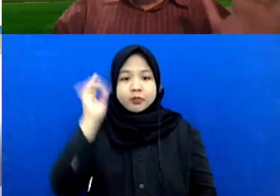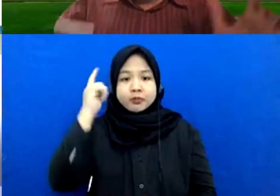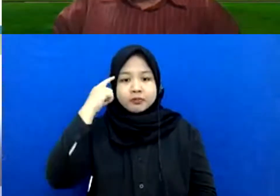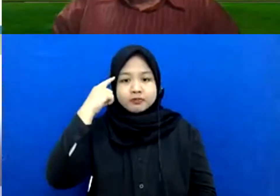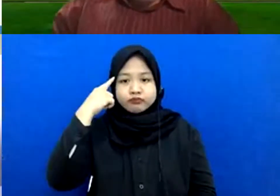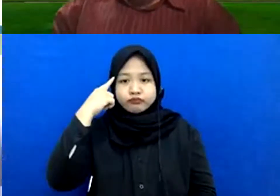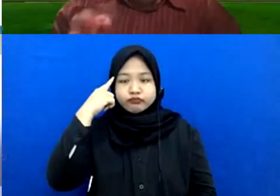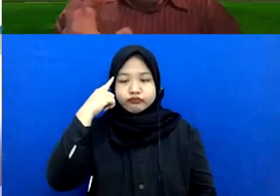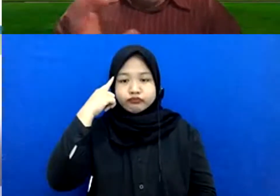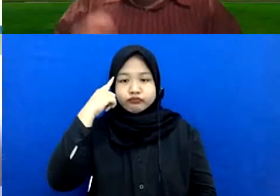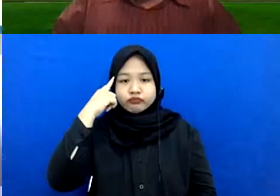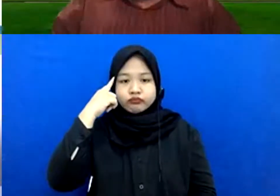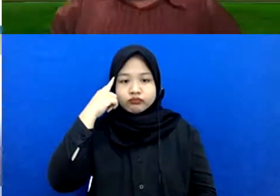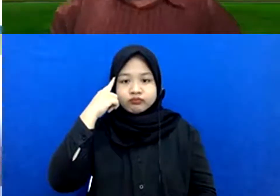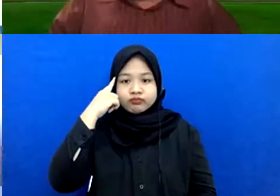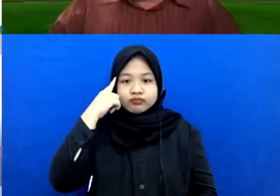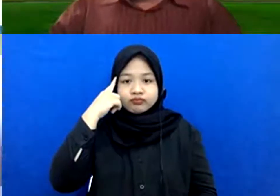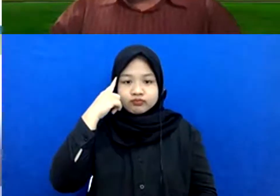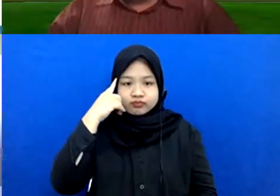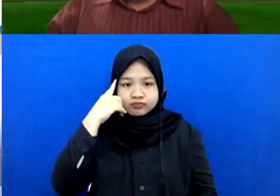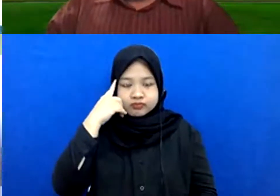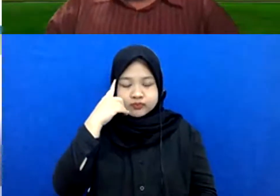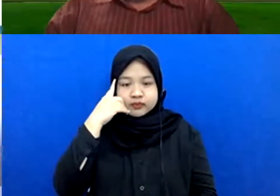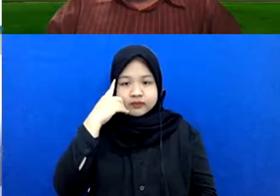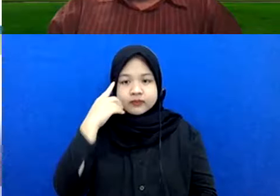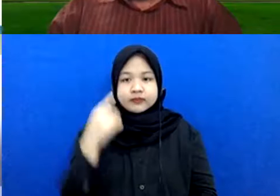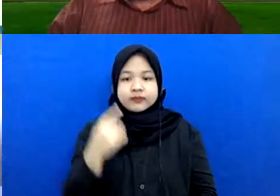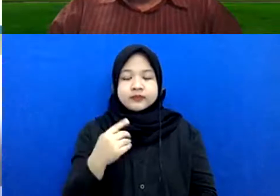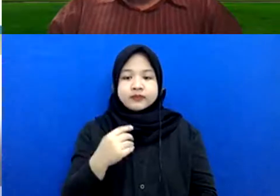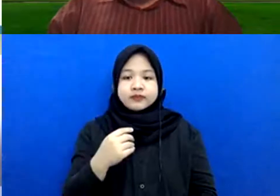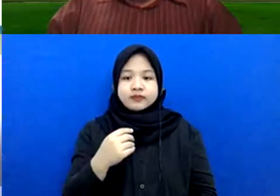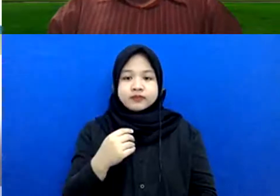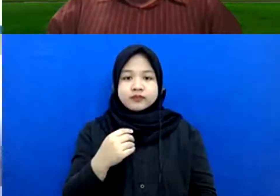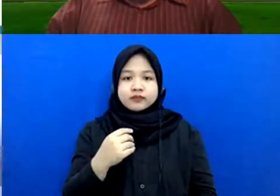It's just a slightly different. Just a slightly different